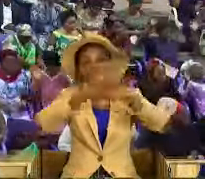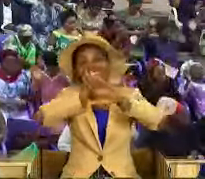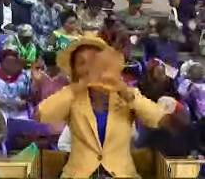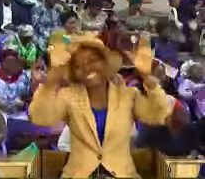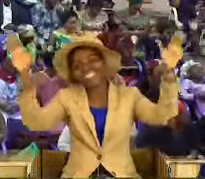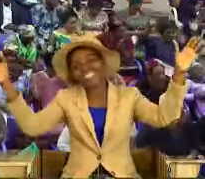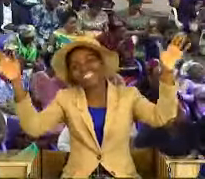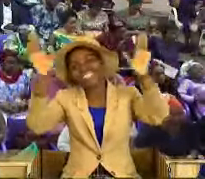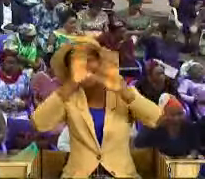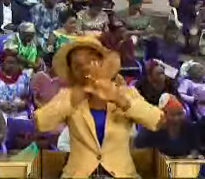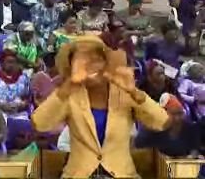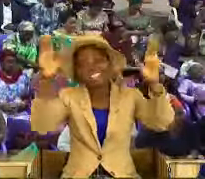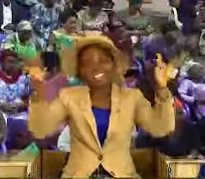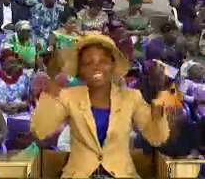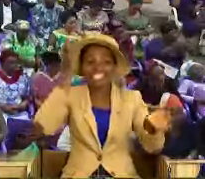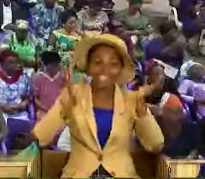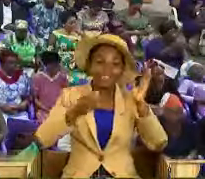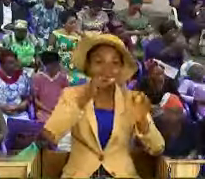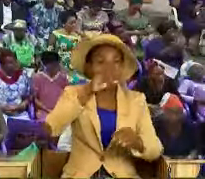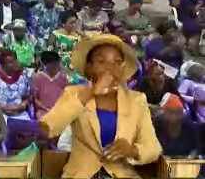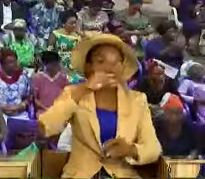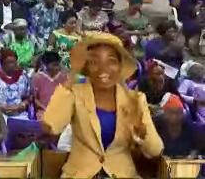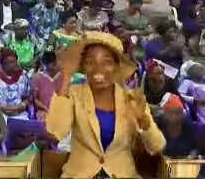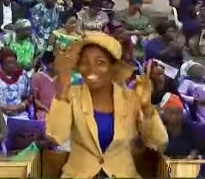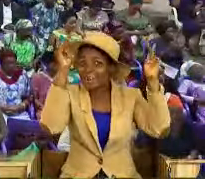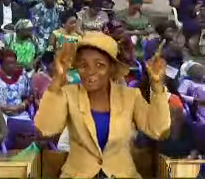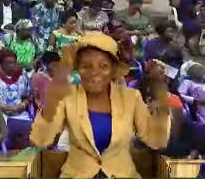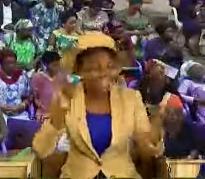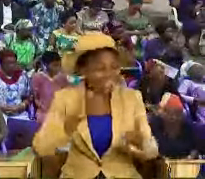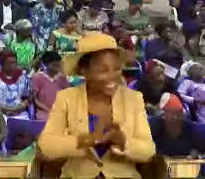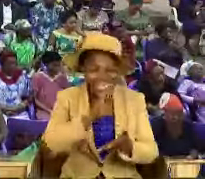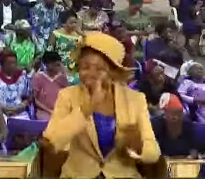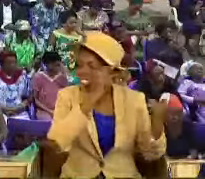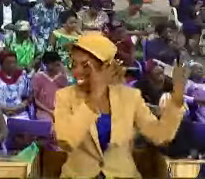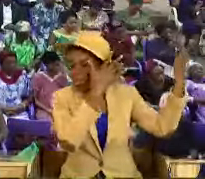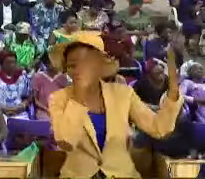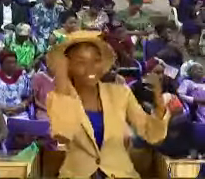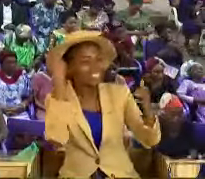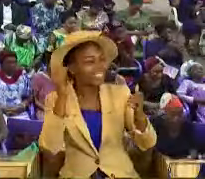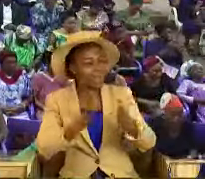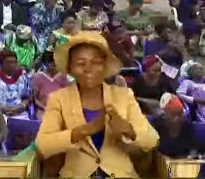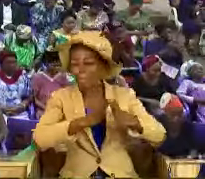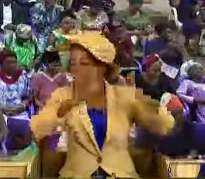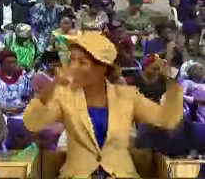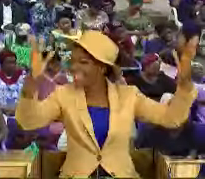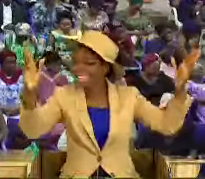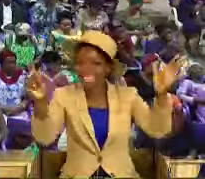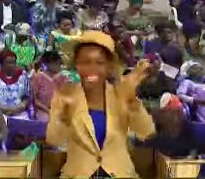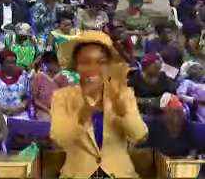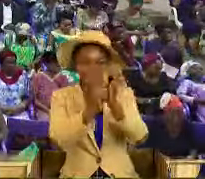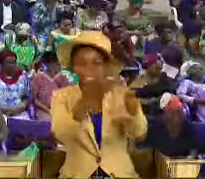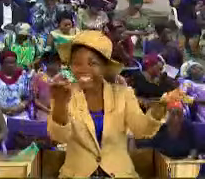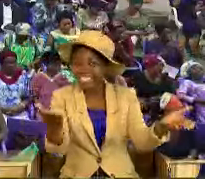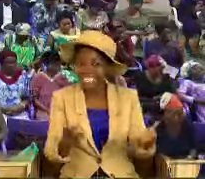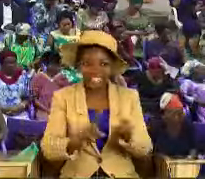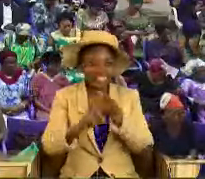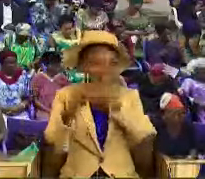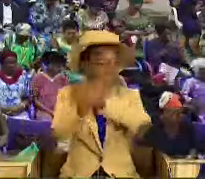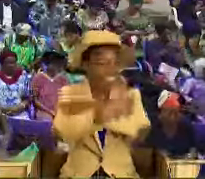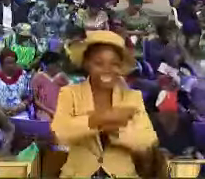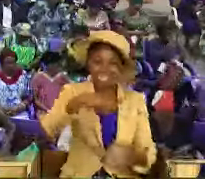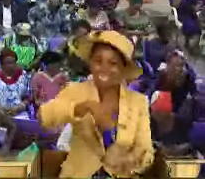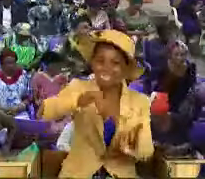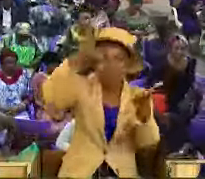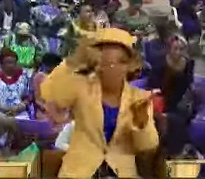hallelujah if you are the person that is expected the biggest testimony here today jump up on your